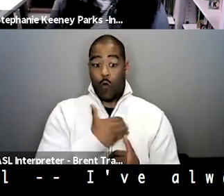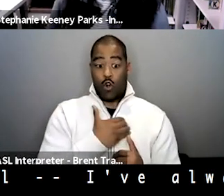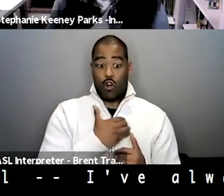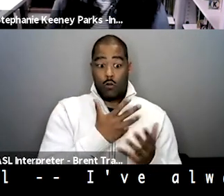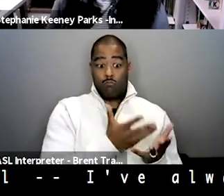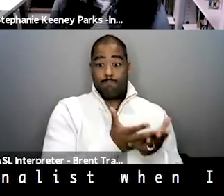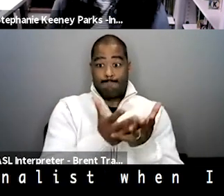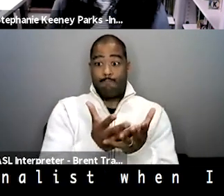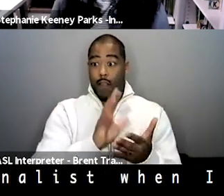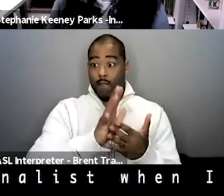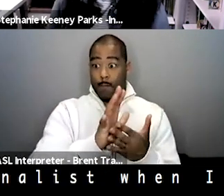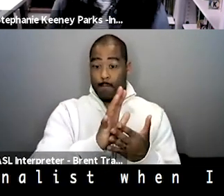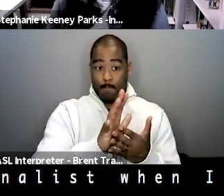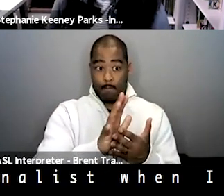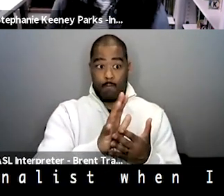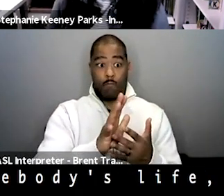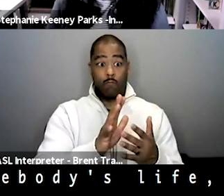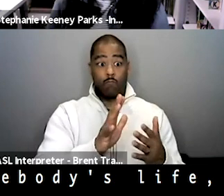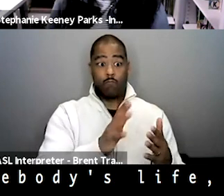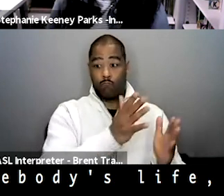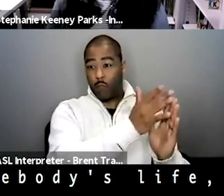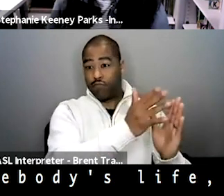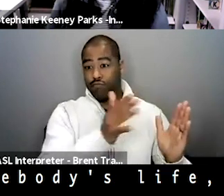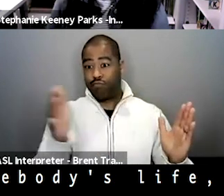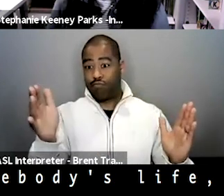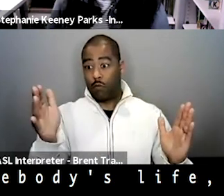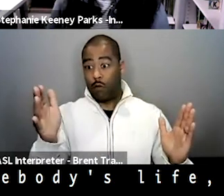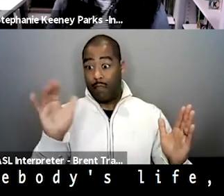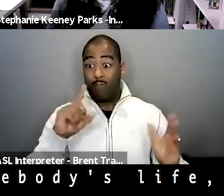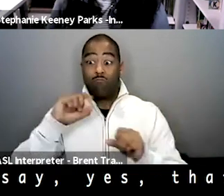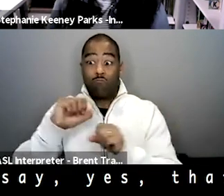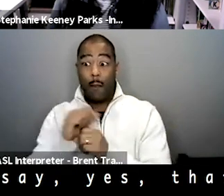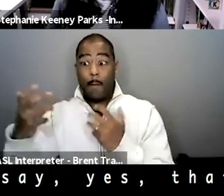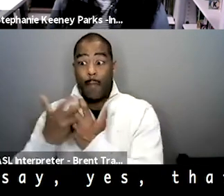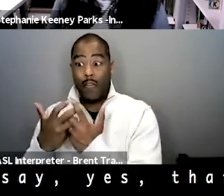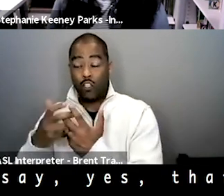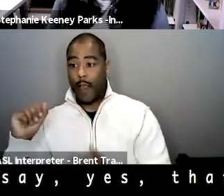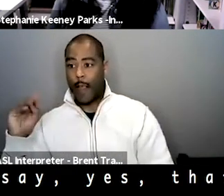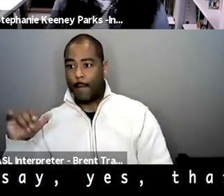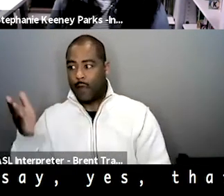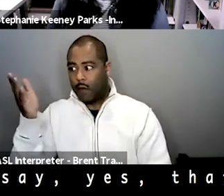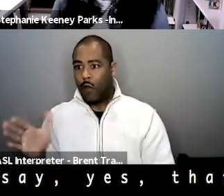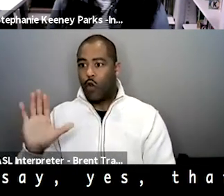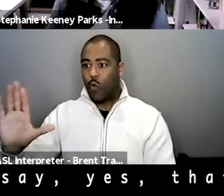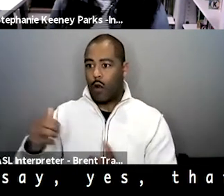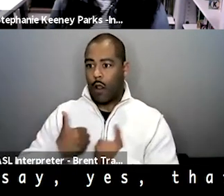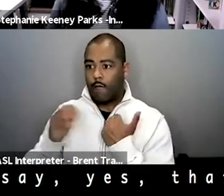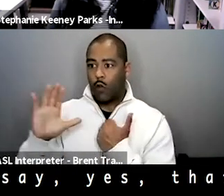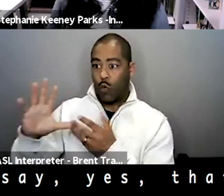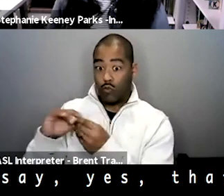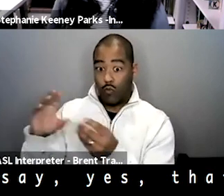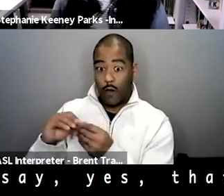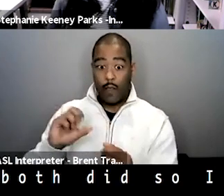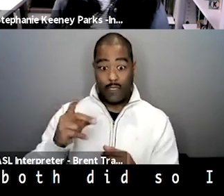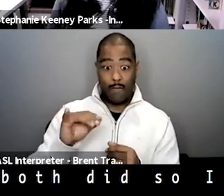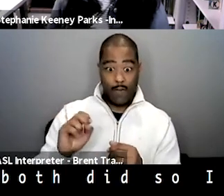I've always felt as a journalist when I write about somebody's life, when they see the story, are they going to say, yes, that's me? And I feel that you both